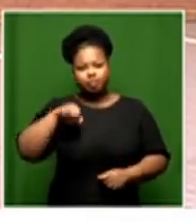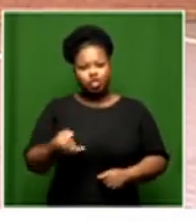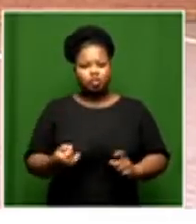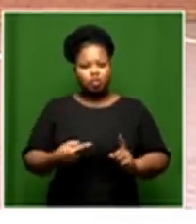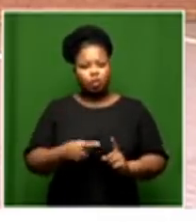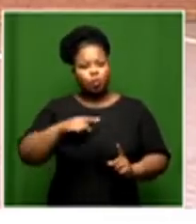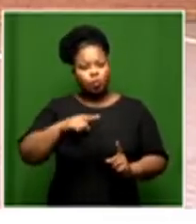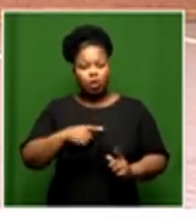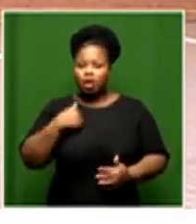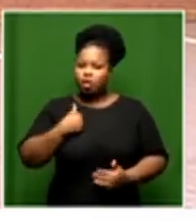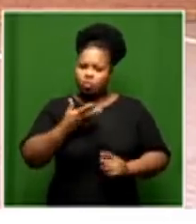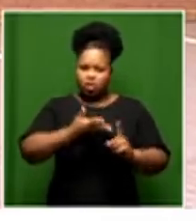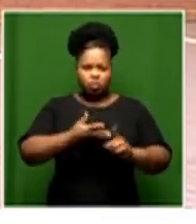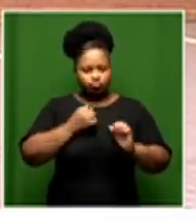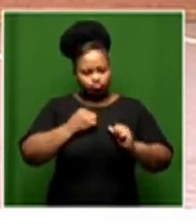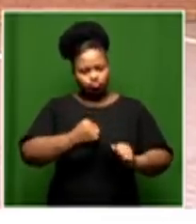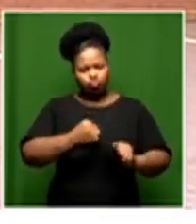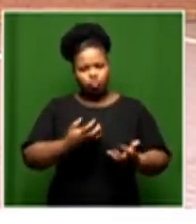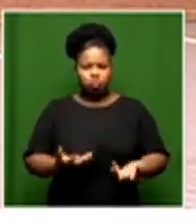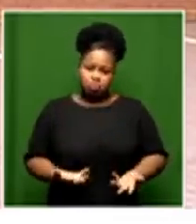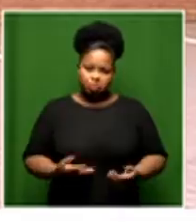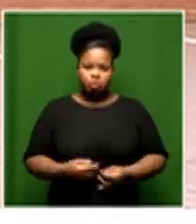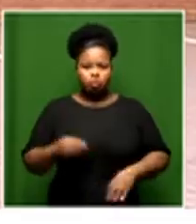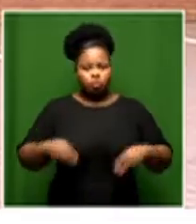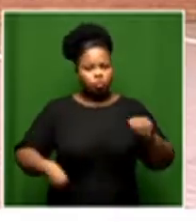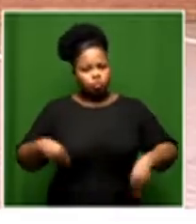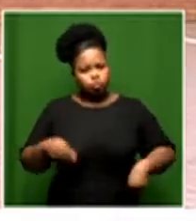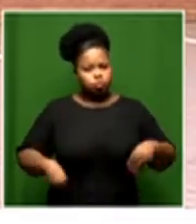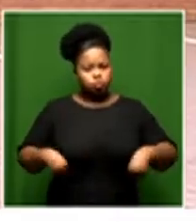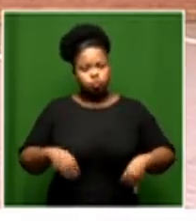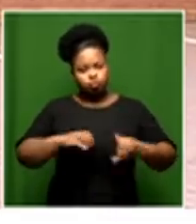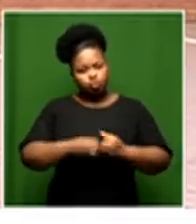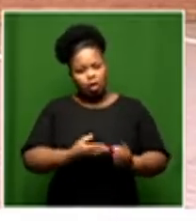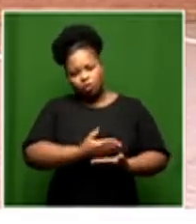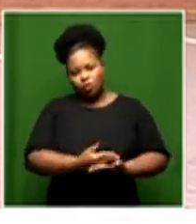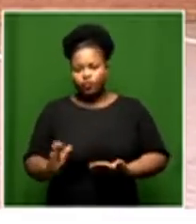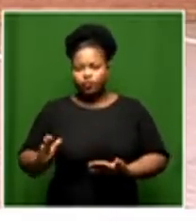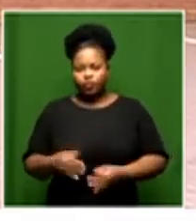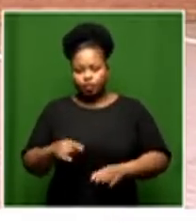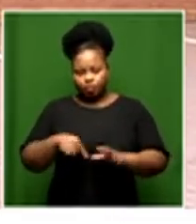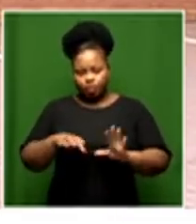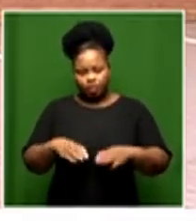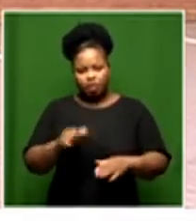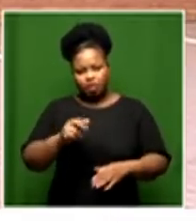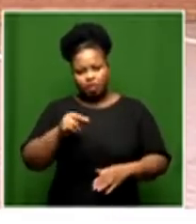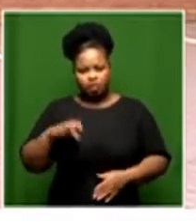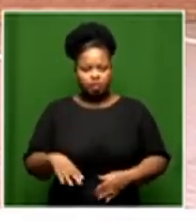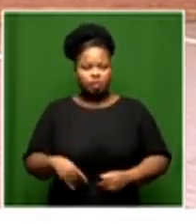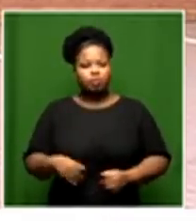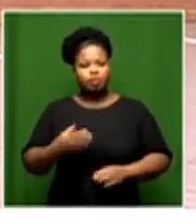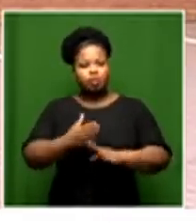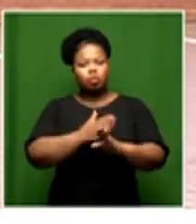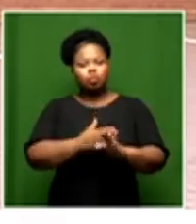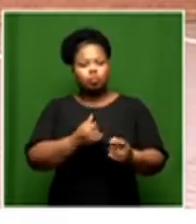person who stood out very stern against corruption within the governing party, especially through the former President Jacob